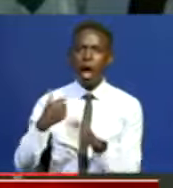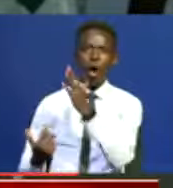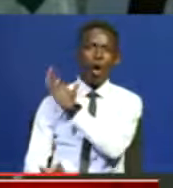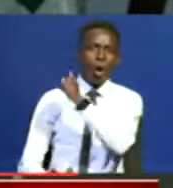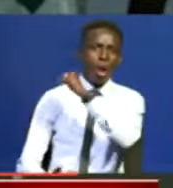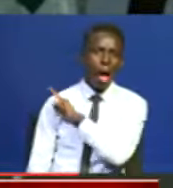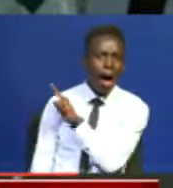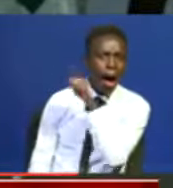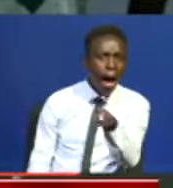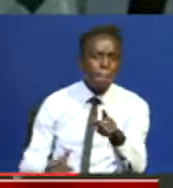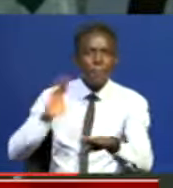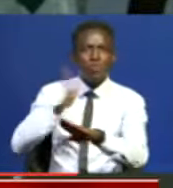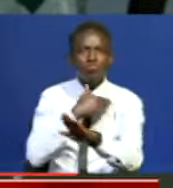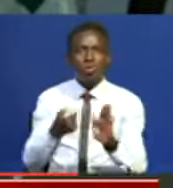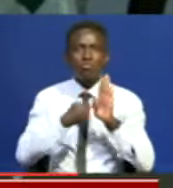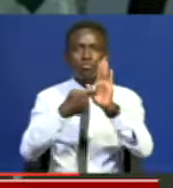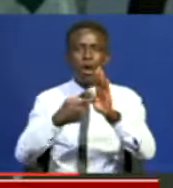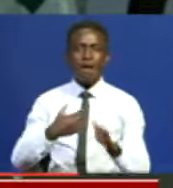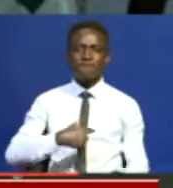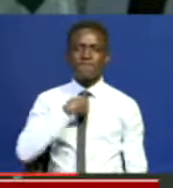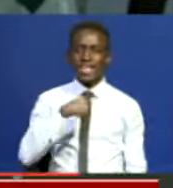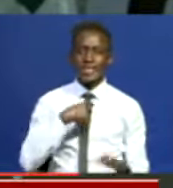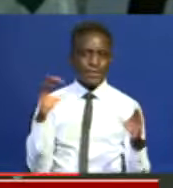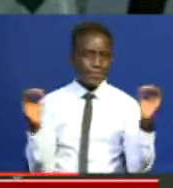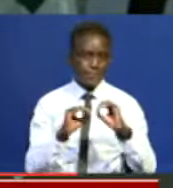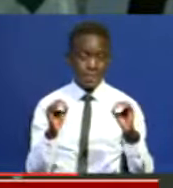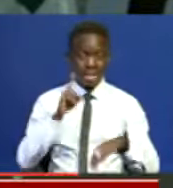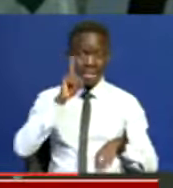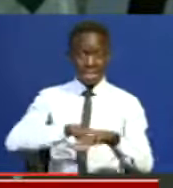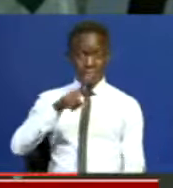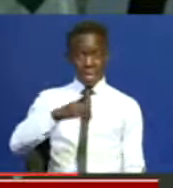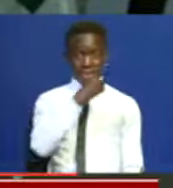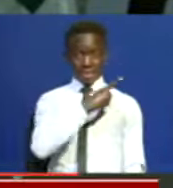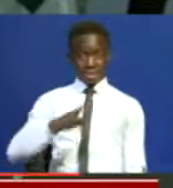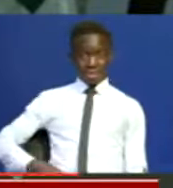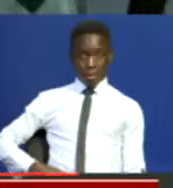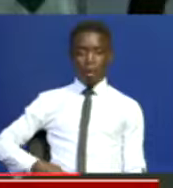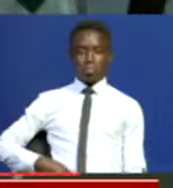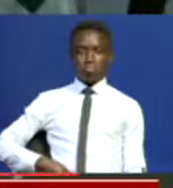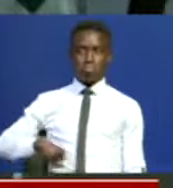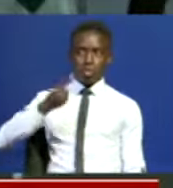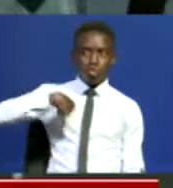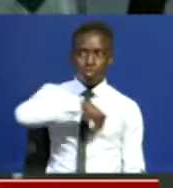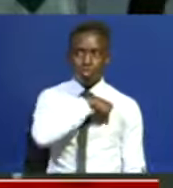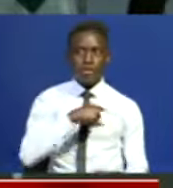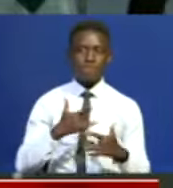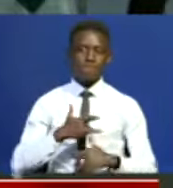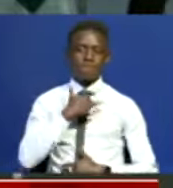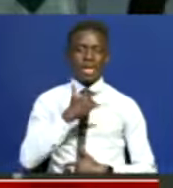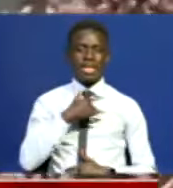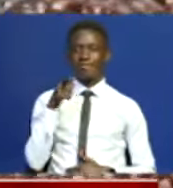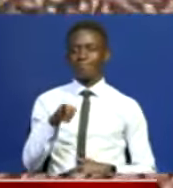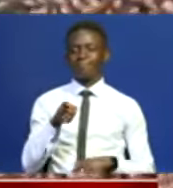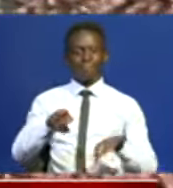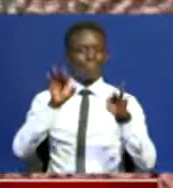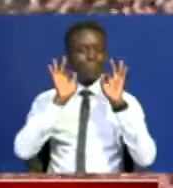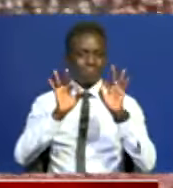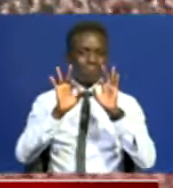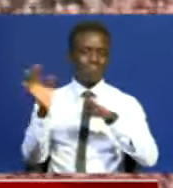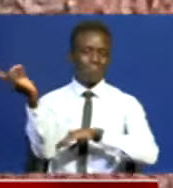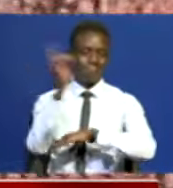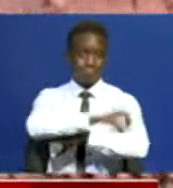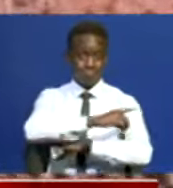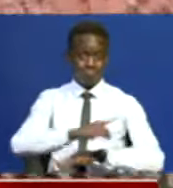tuimbia wageni, tupate kitu, lakini wakati ya December, kwa sisi, ni siku mzuri sana. The